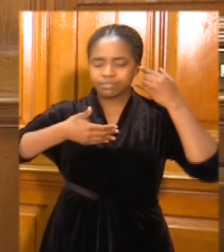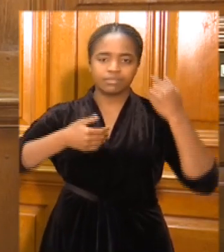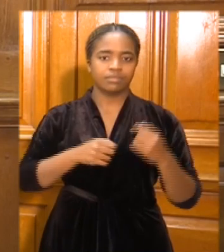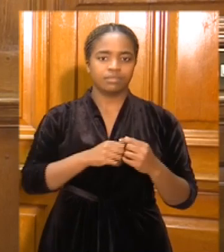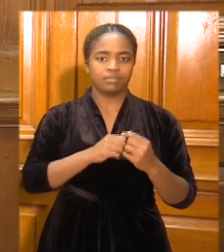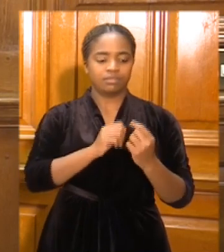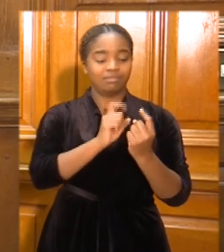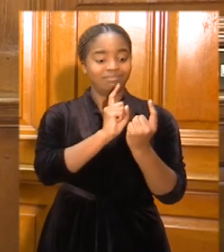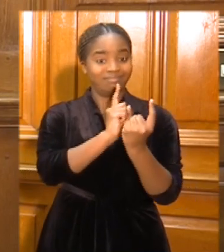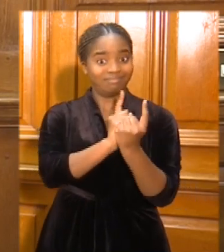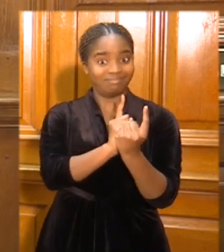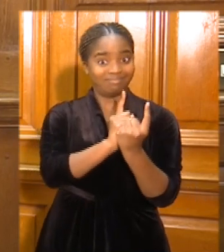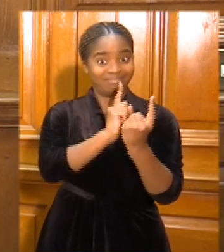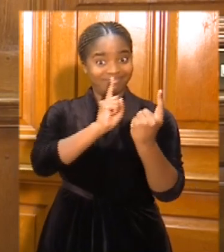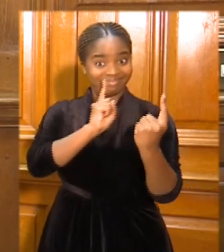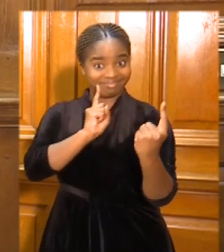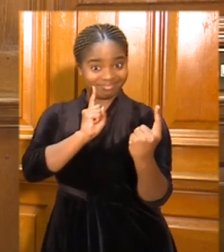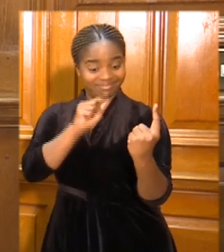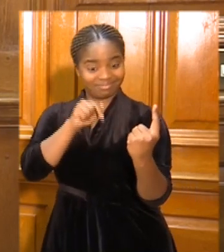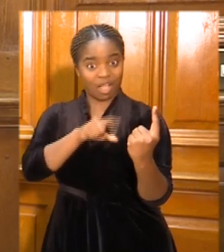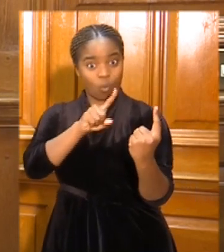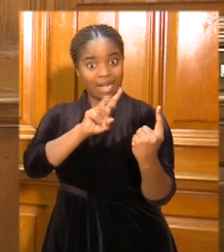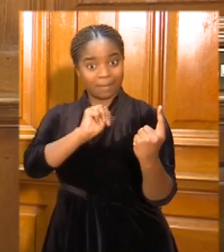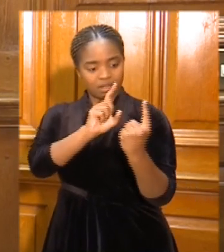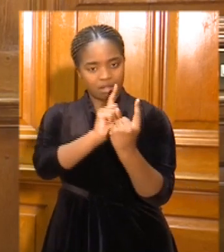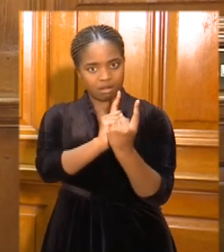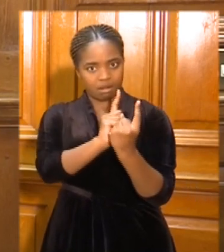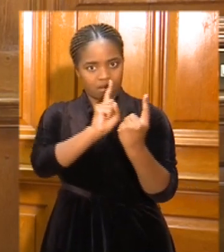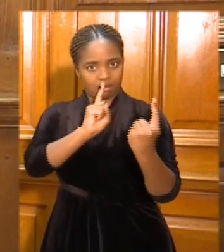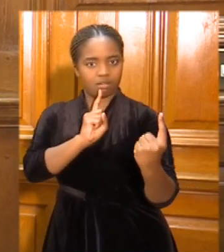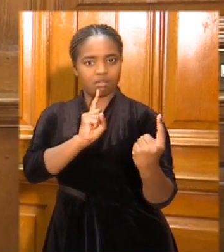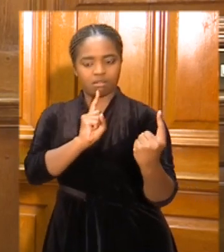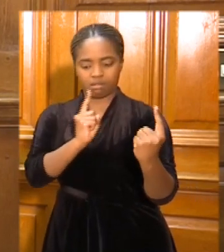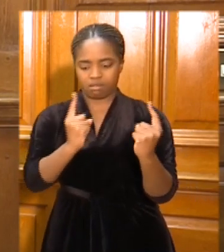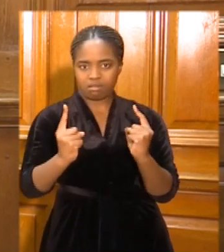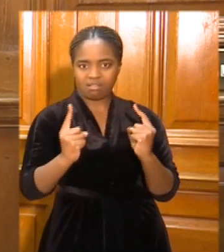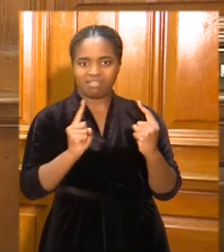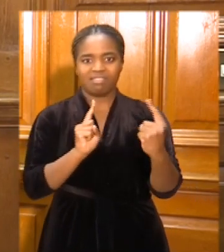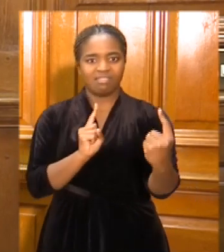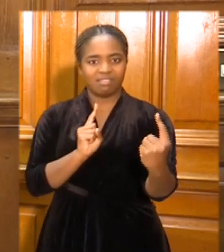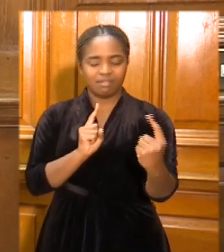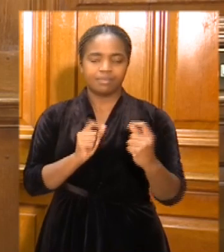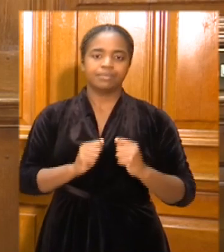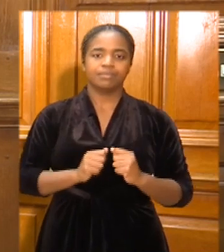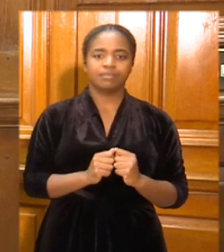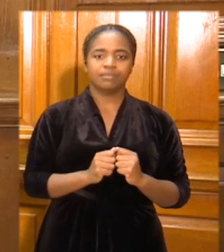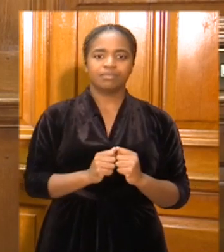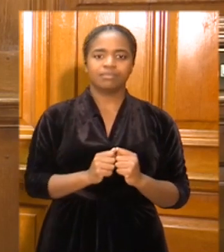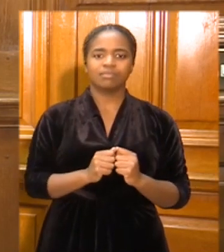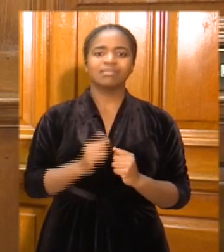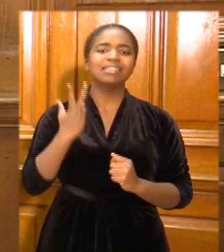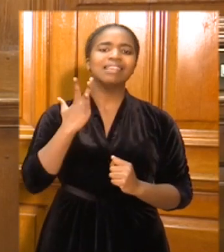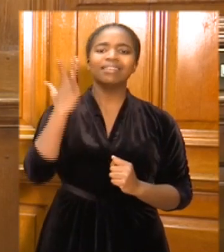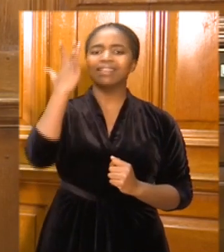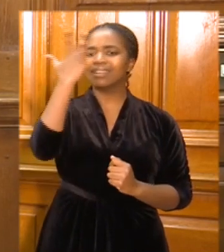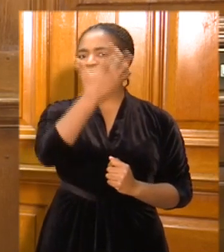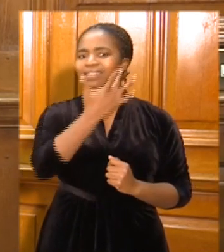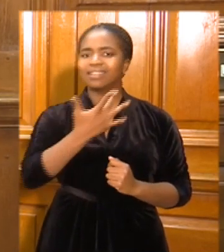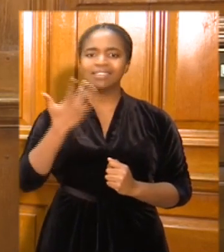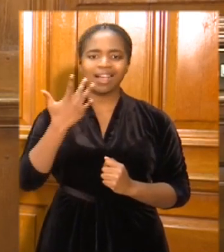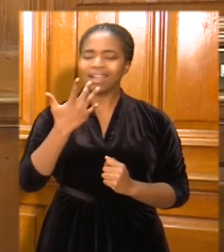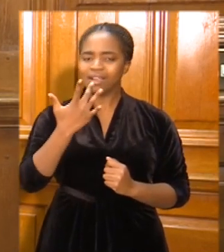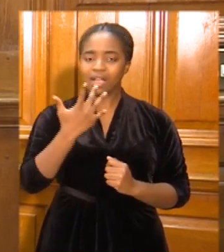keeping at least a 1.5 meter distance from other people, avoiding touching our faces with